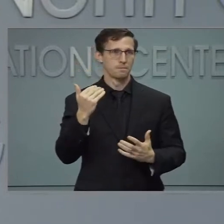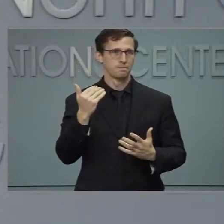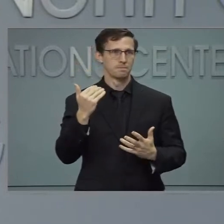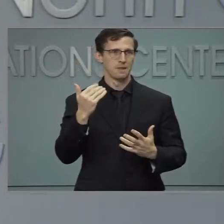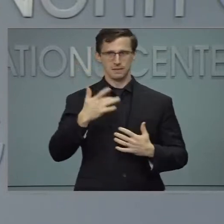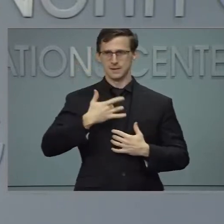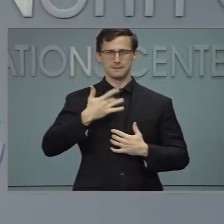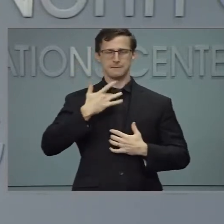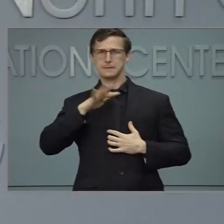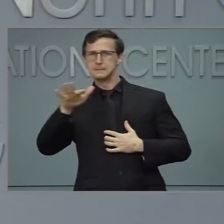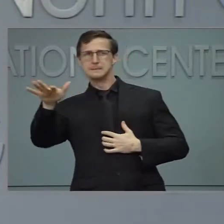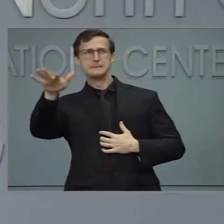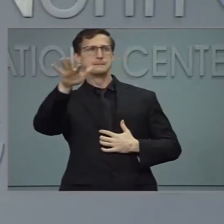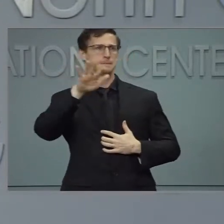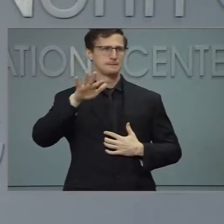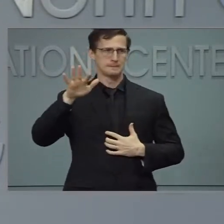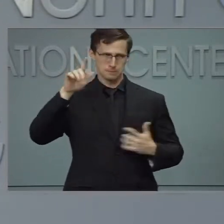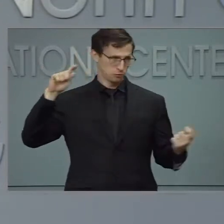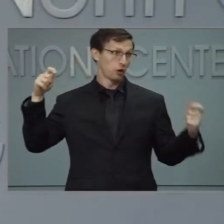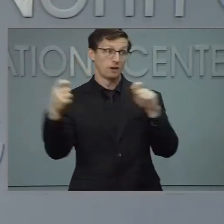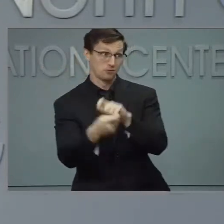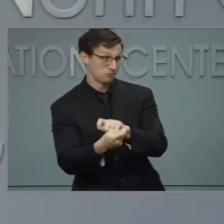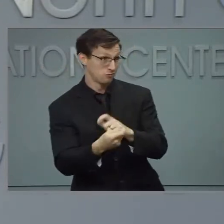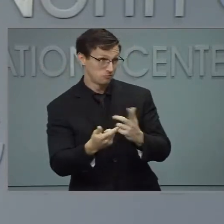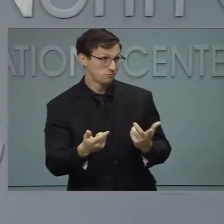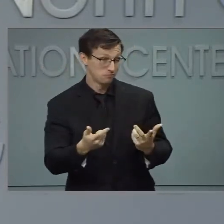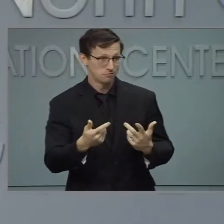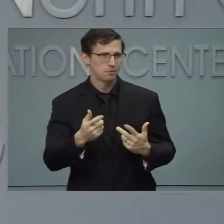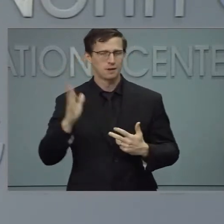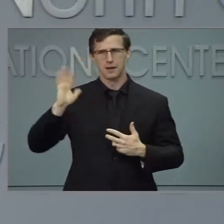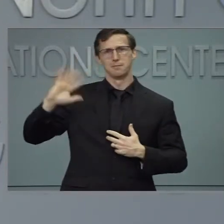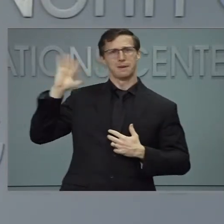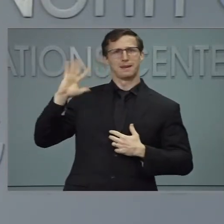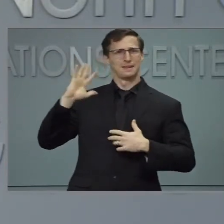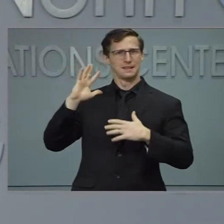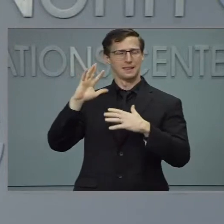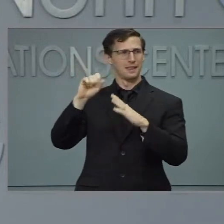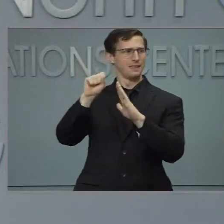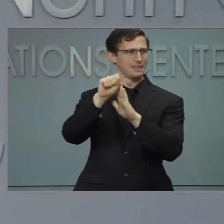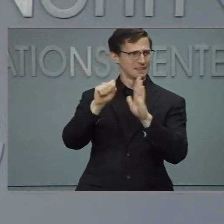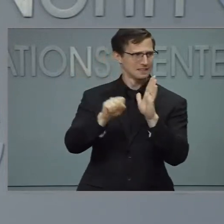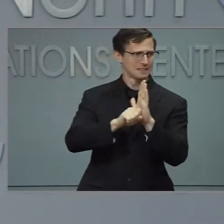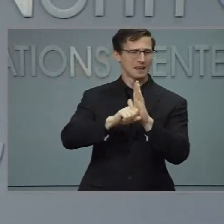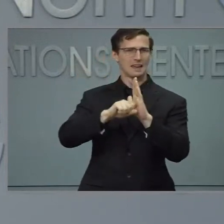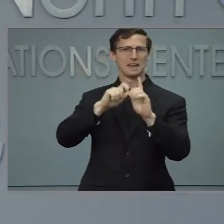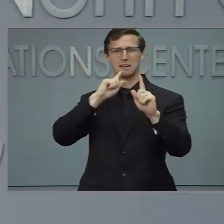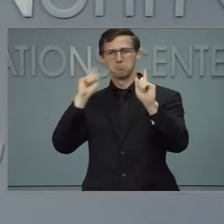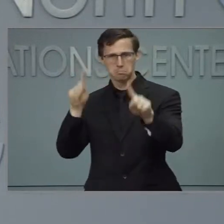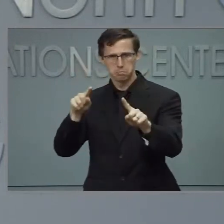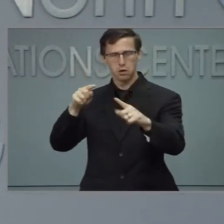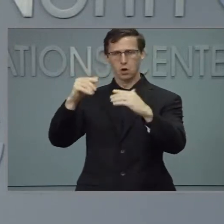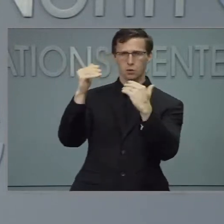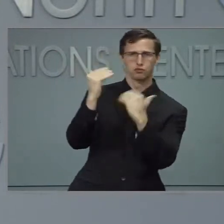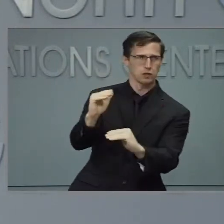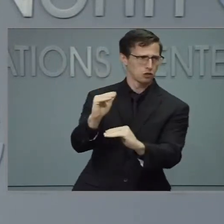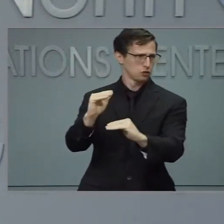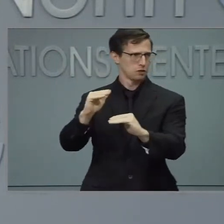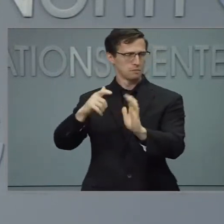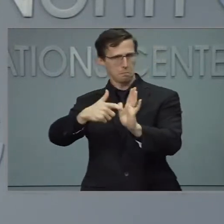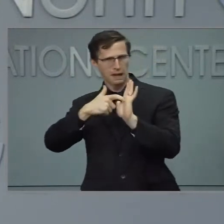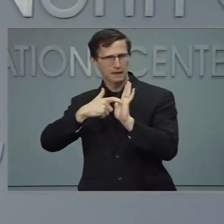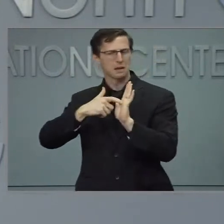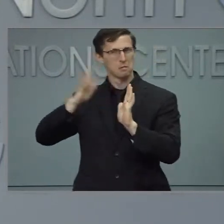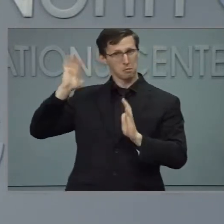changed. Back when we were doing all of the statewide restrictions and